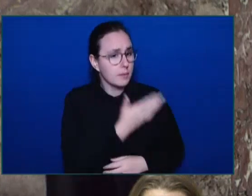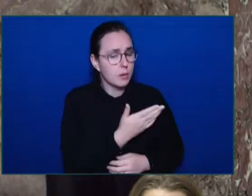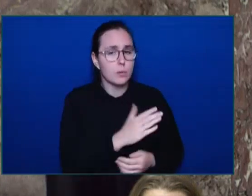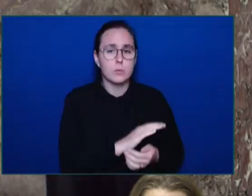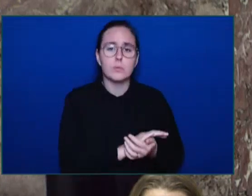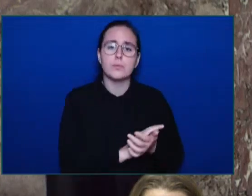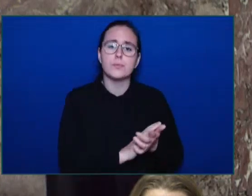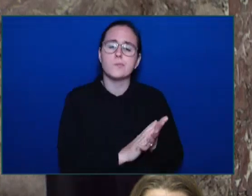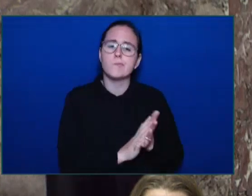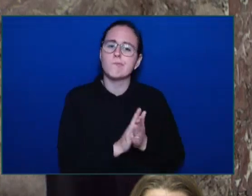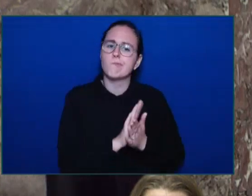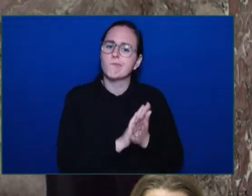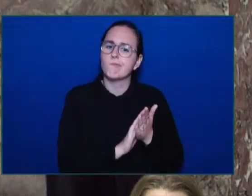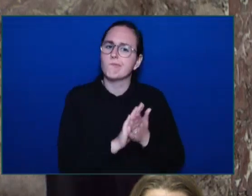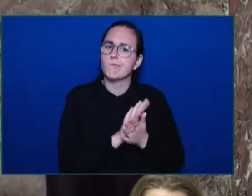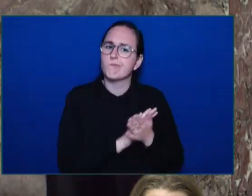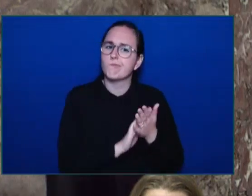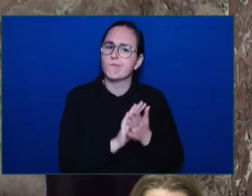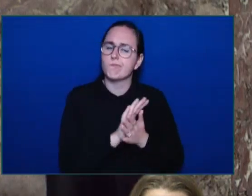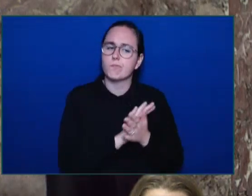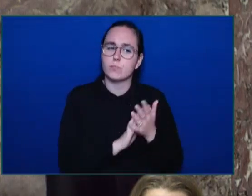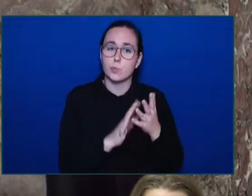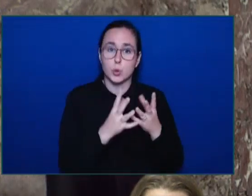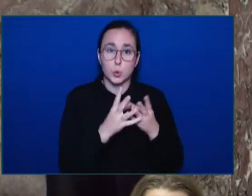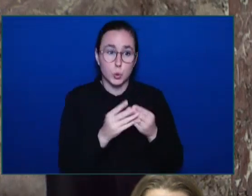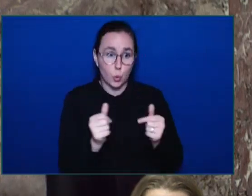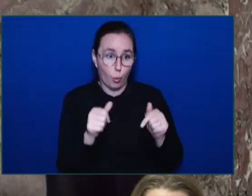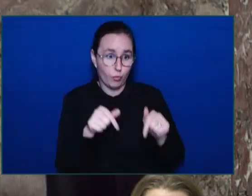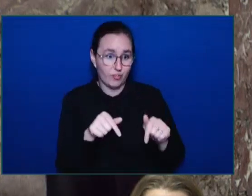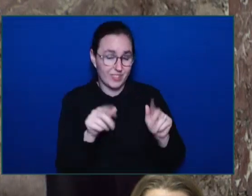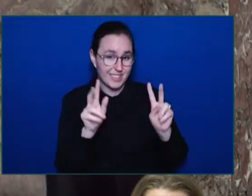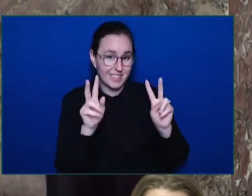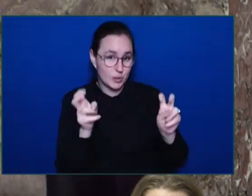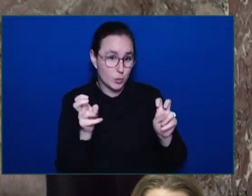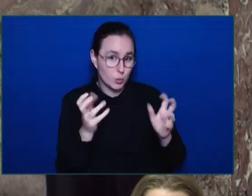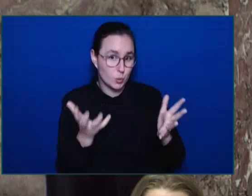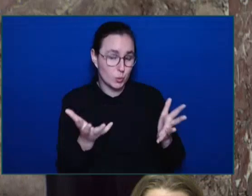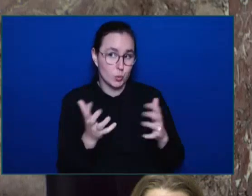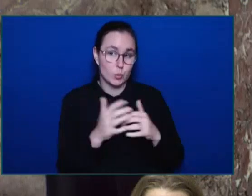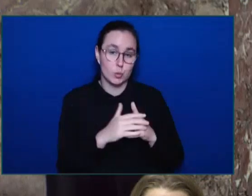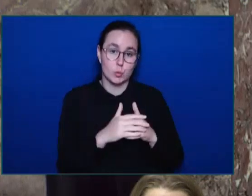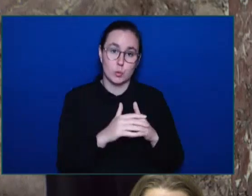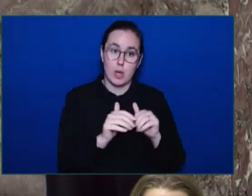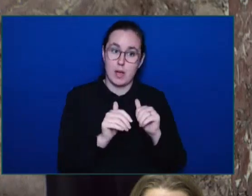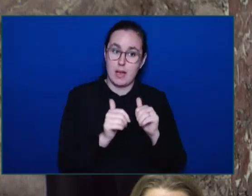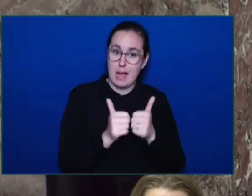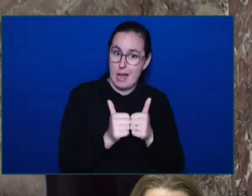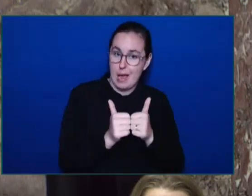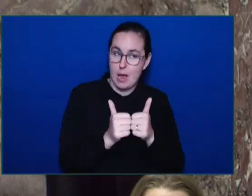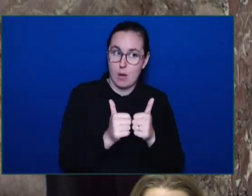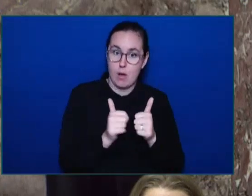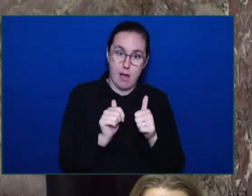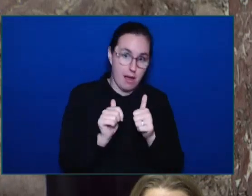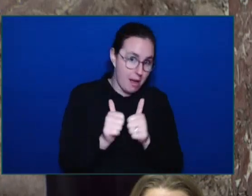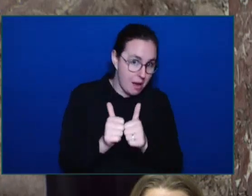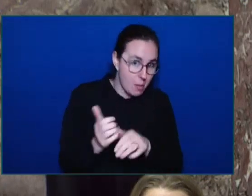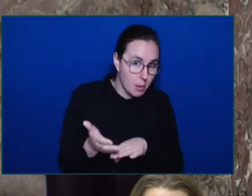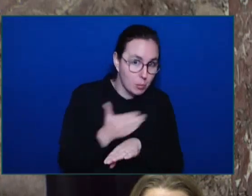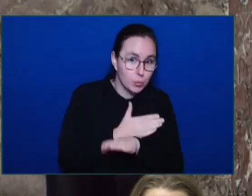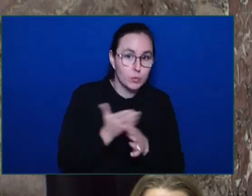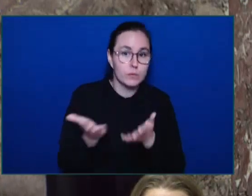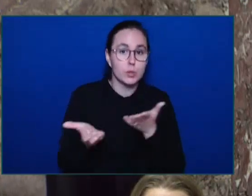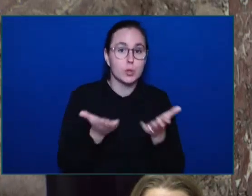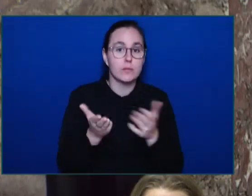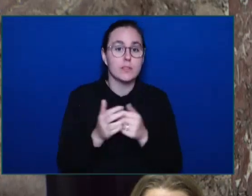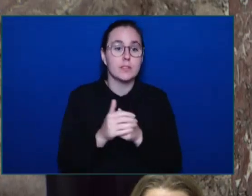improve services is you work with the people who deliver those services, and that's precisely what we're doing in Kamloops. The member will